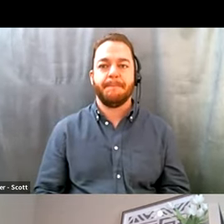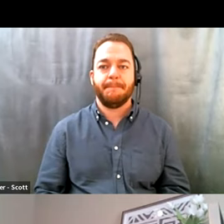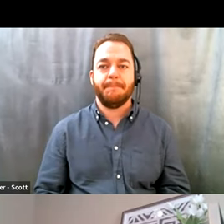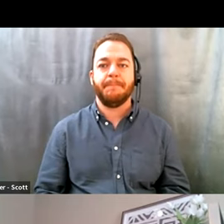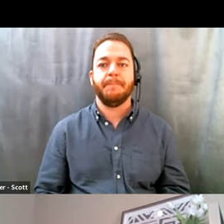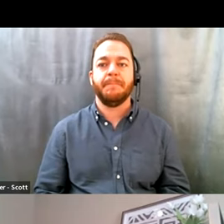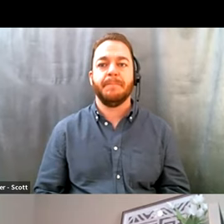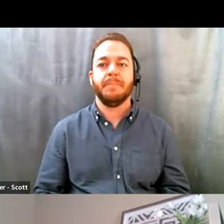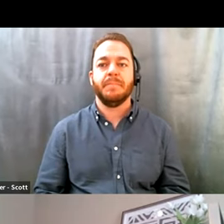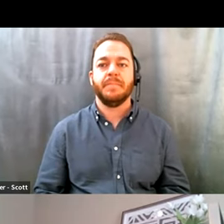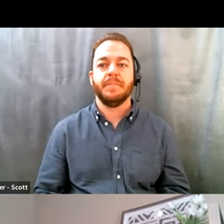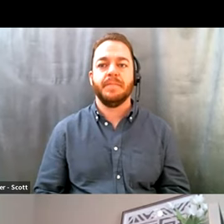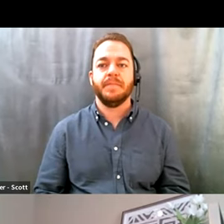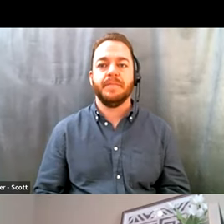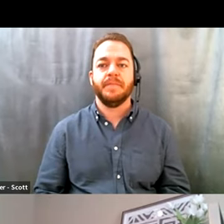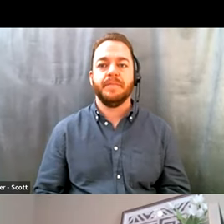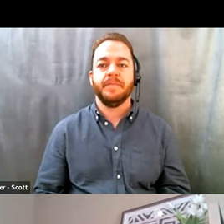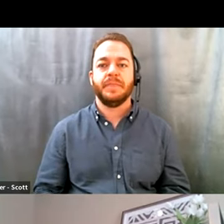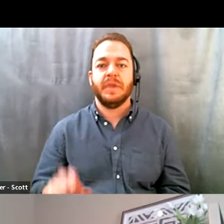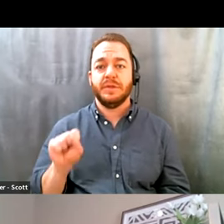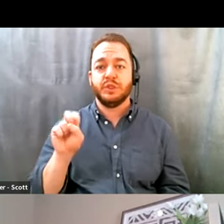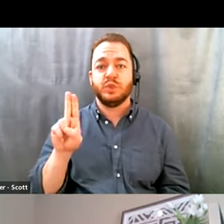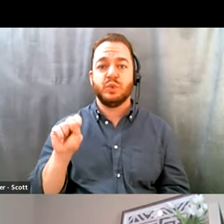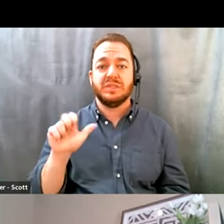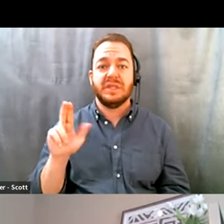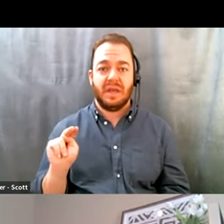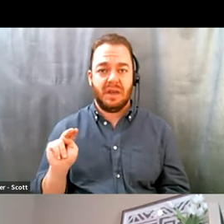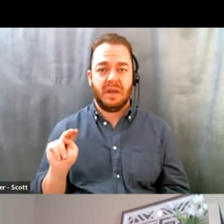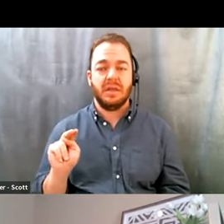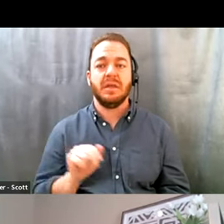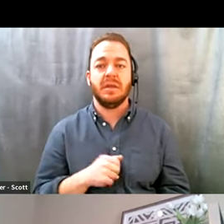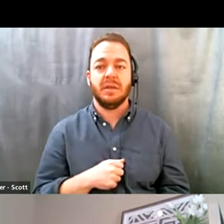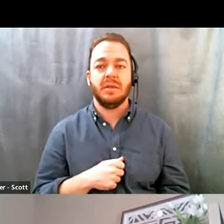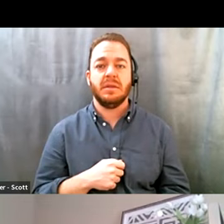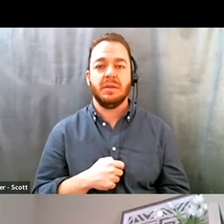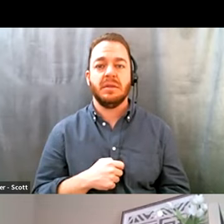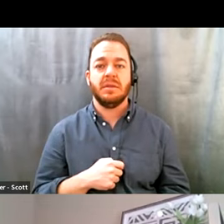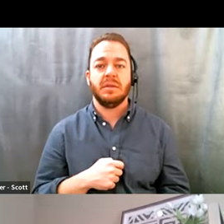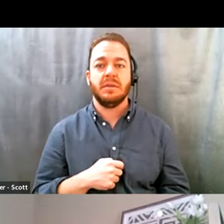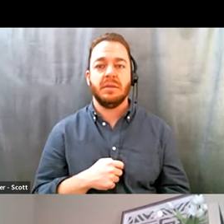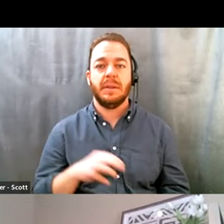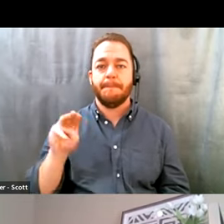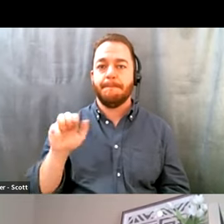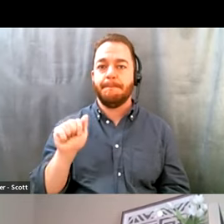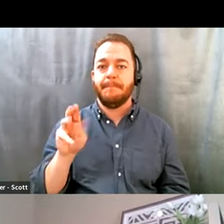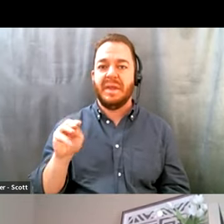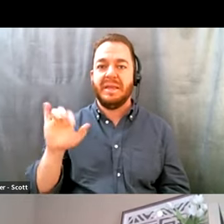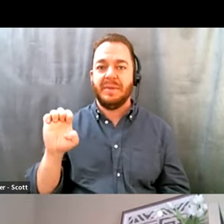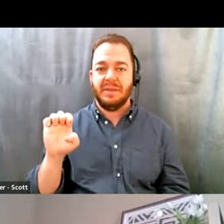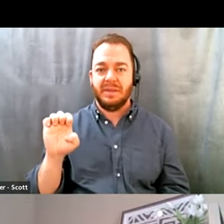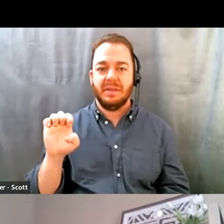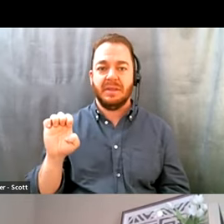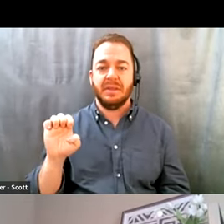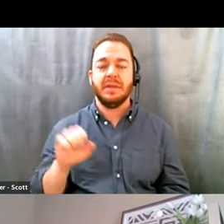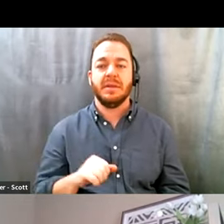also have, I'm going to see Susan. Don't see Susan. Mamie, has Mamie joined?